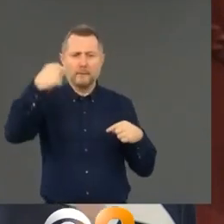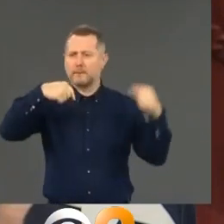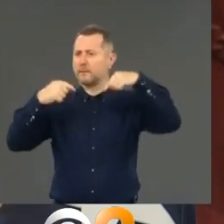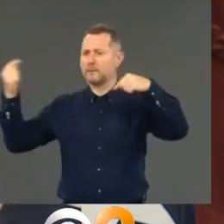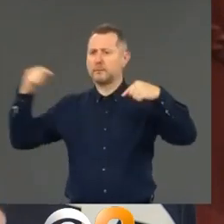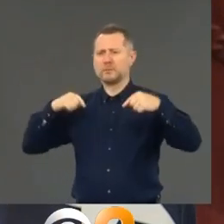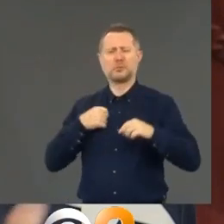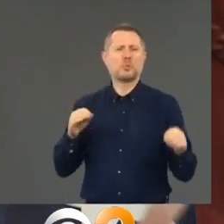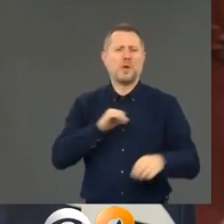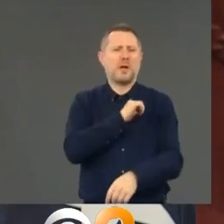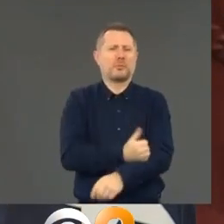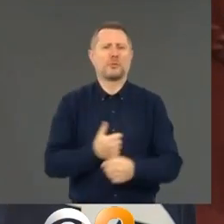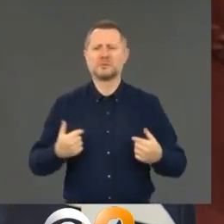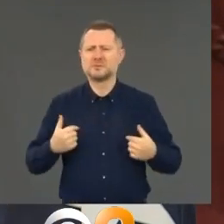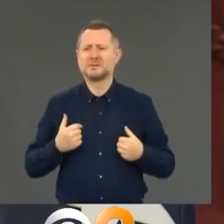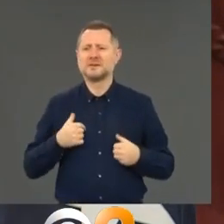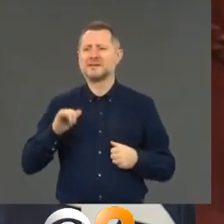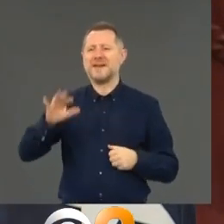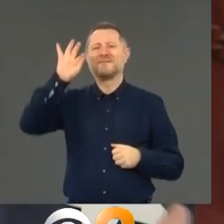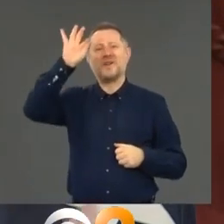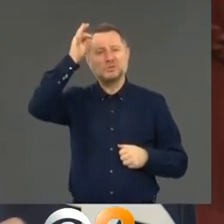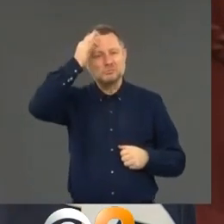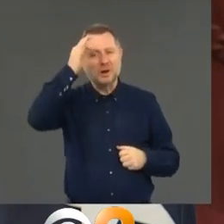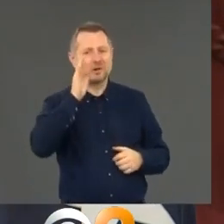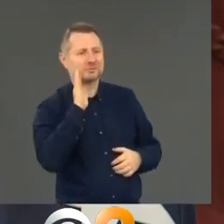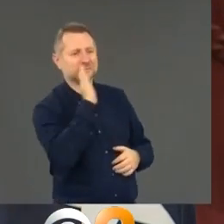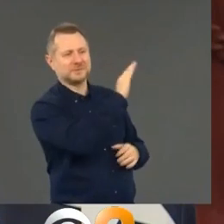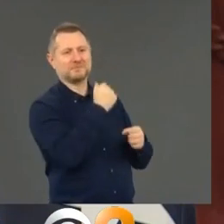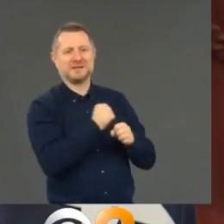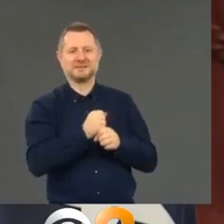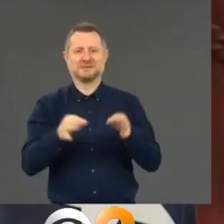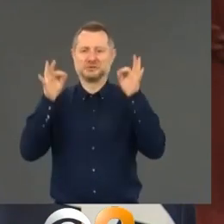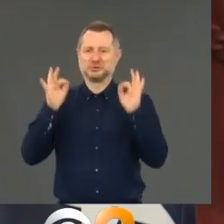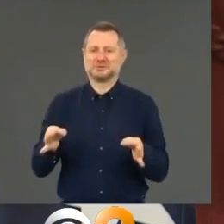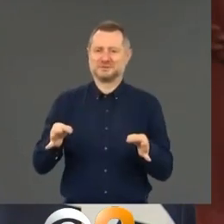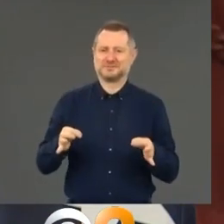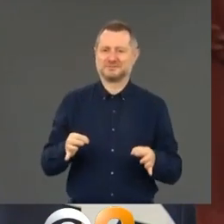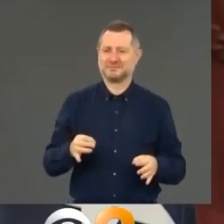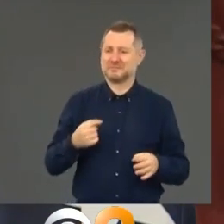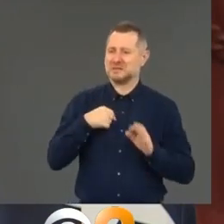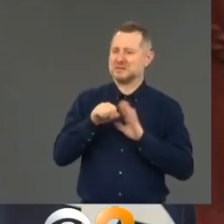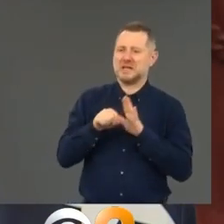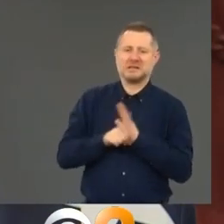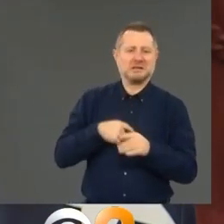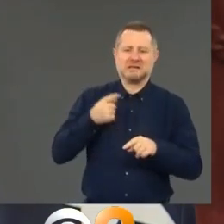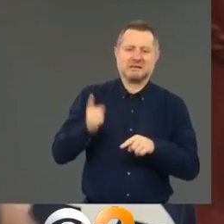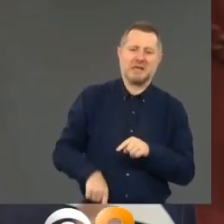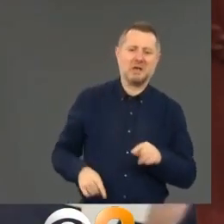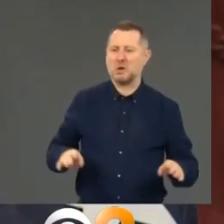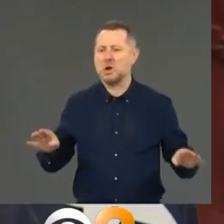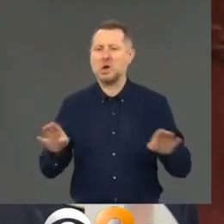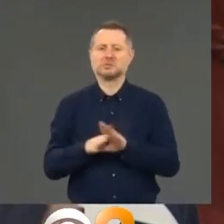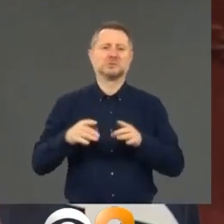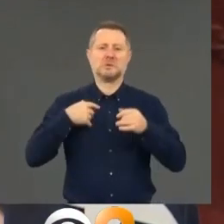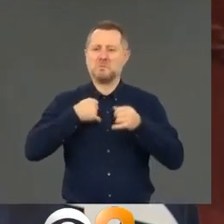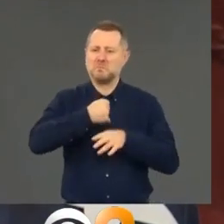visitors. That's a federal action. I don't believe a state can close its borders to